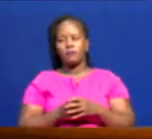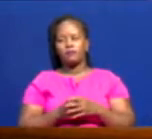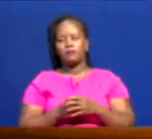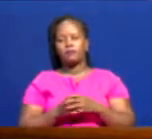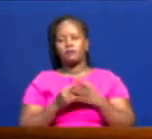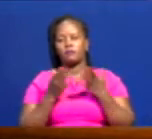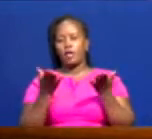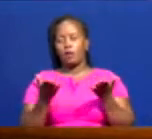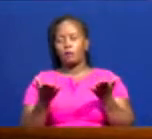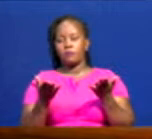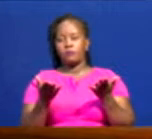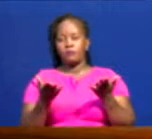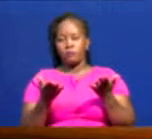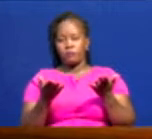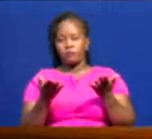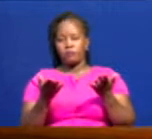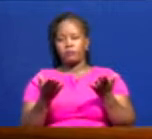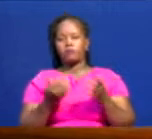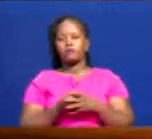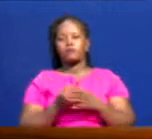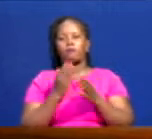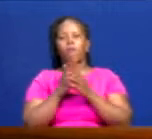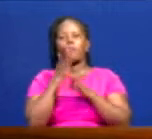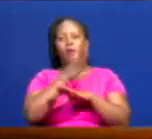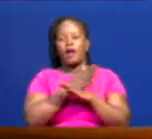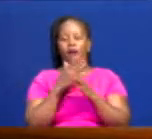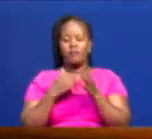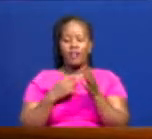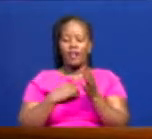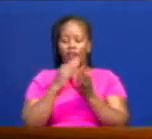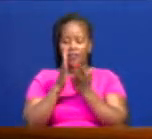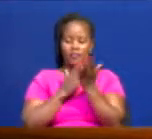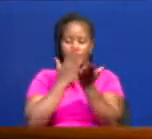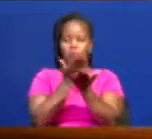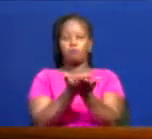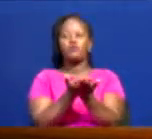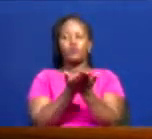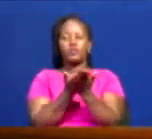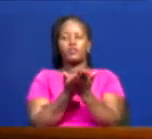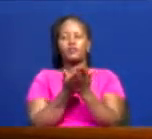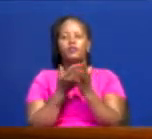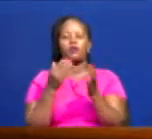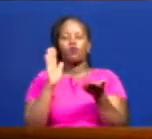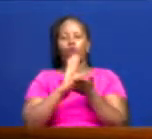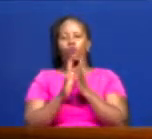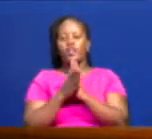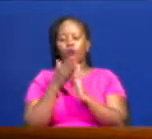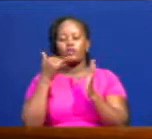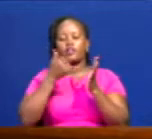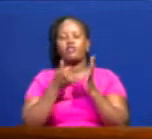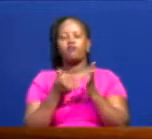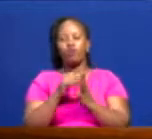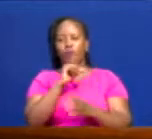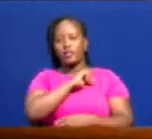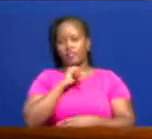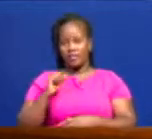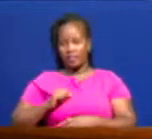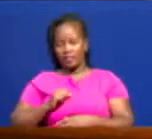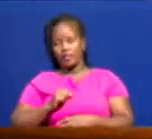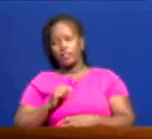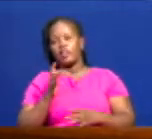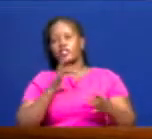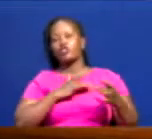So, I've submitted that the failure to involve the Senate in the consideration of